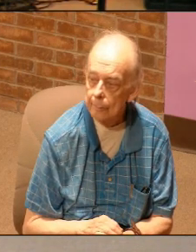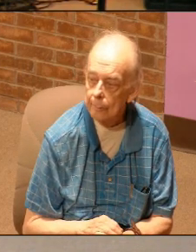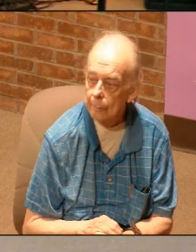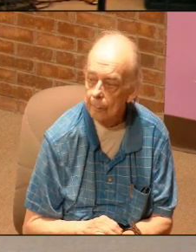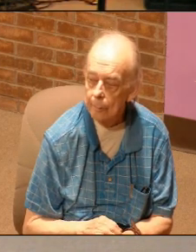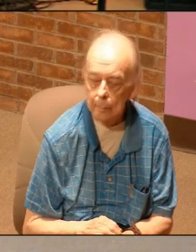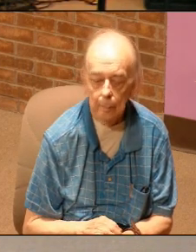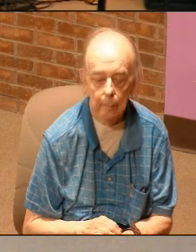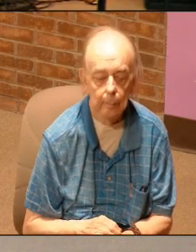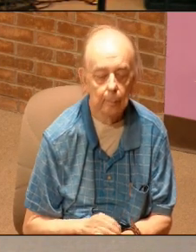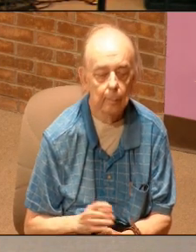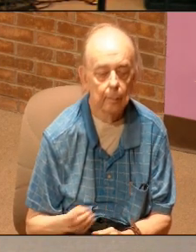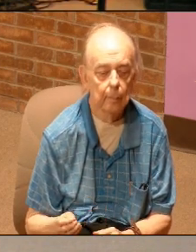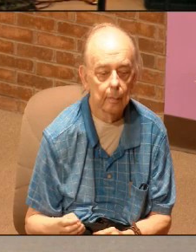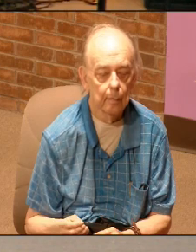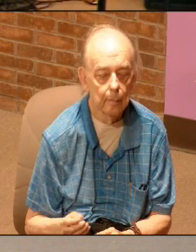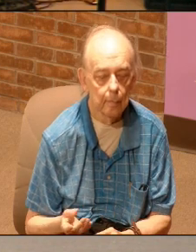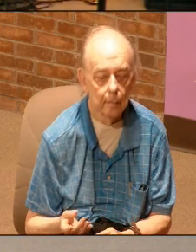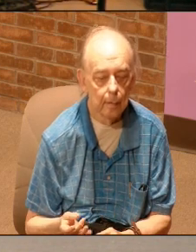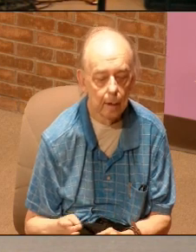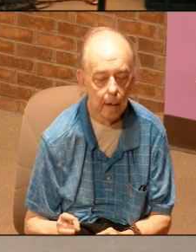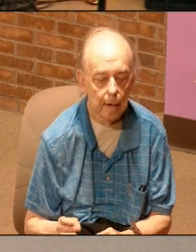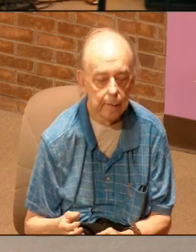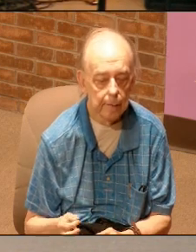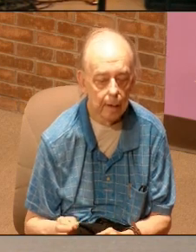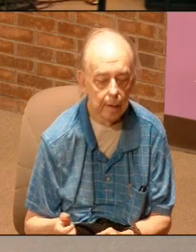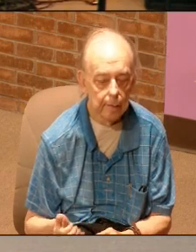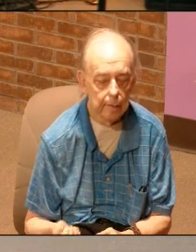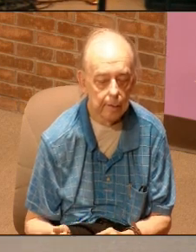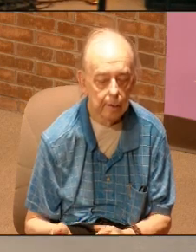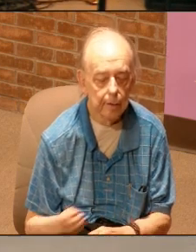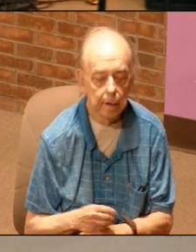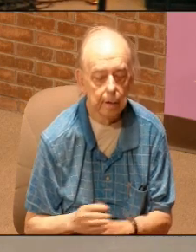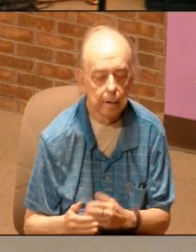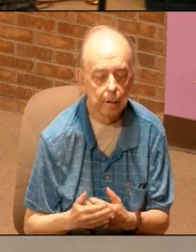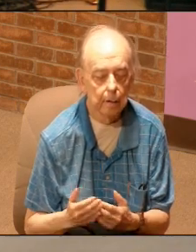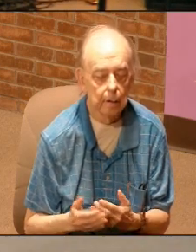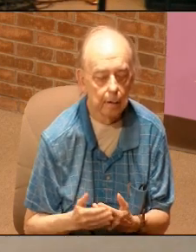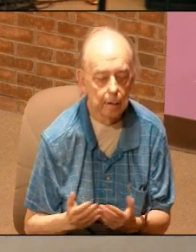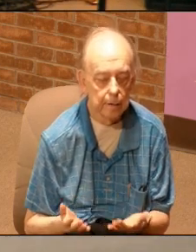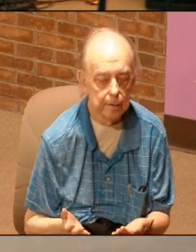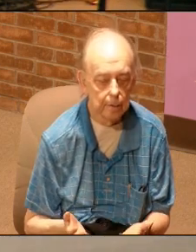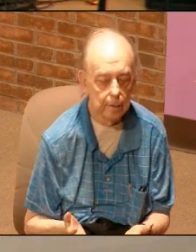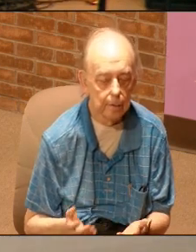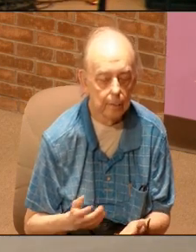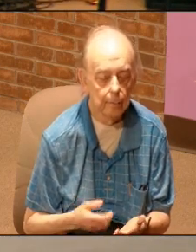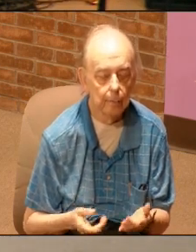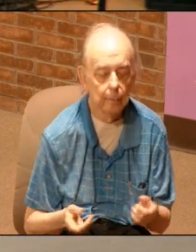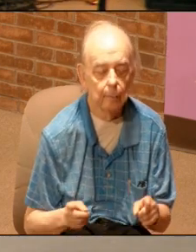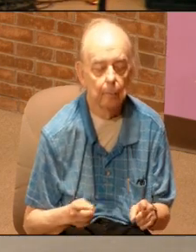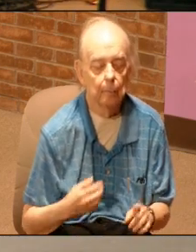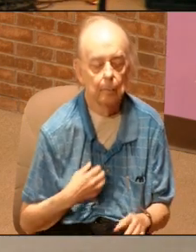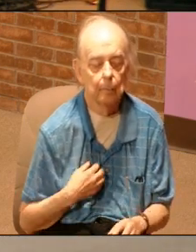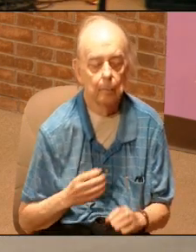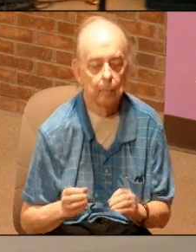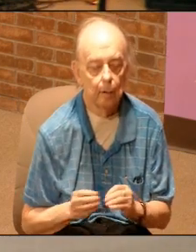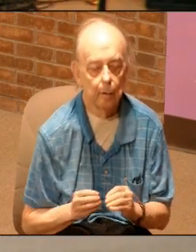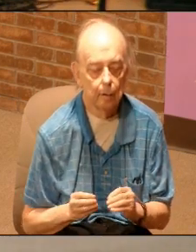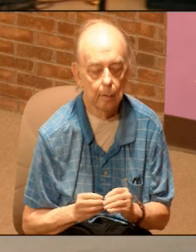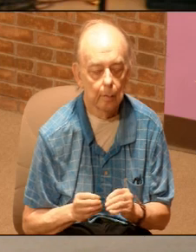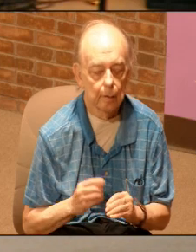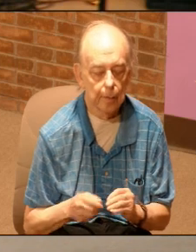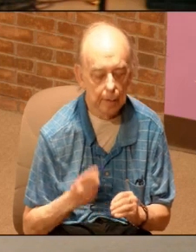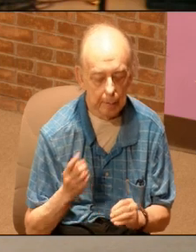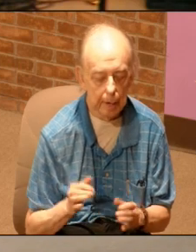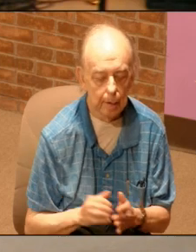And on the 8th day, it becomes easy. And the 9th day, and the 10th, and the 11th. And then what ends up happening is I no longer really have to think